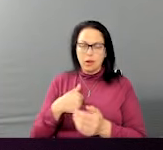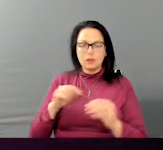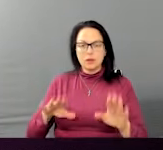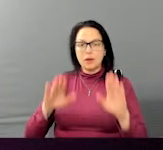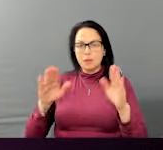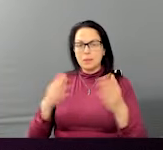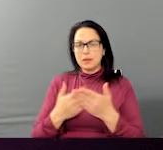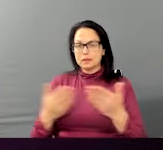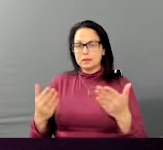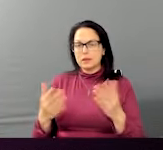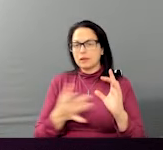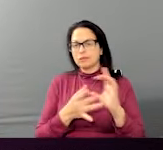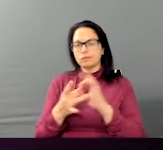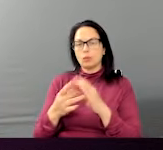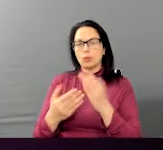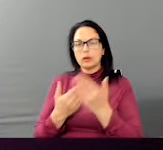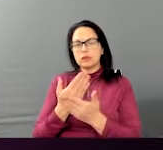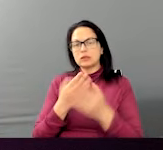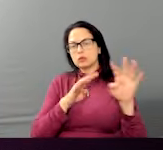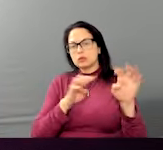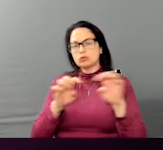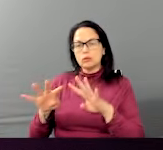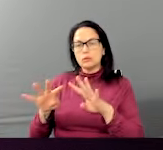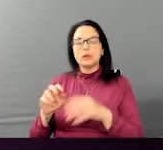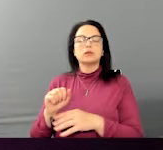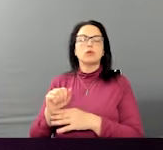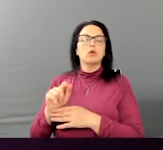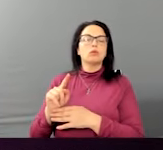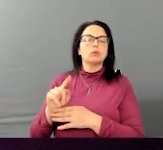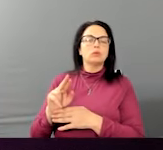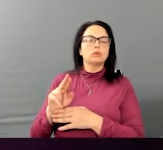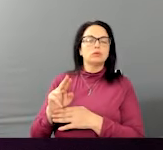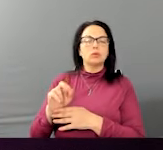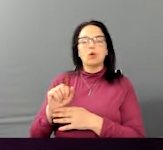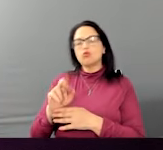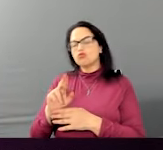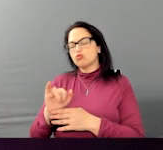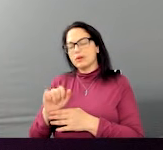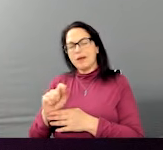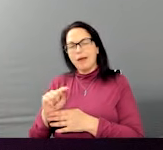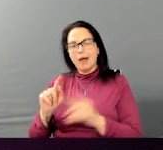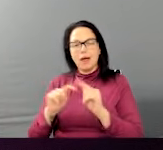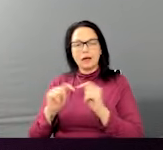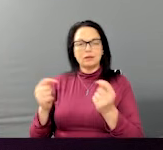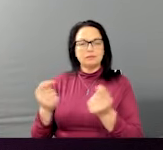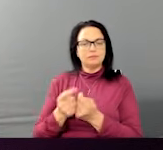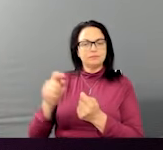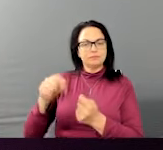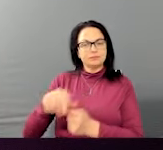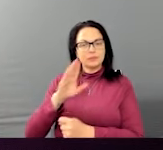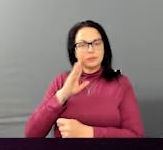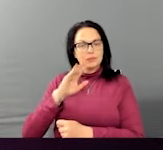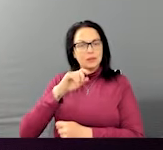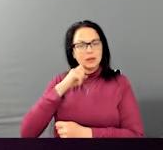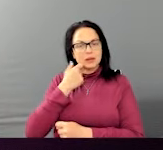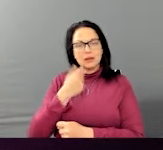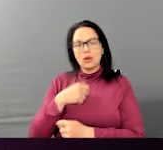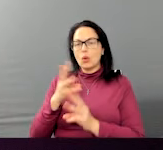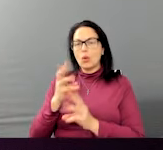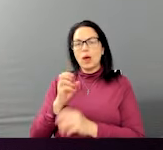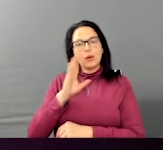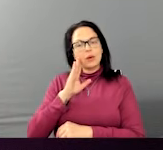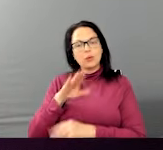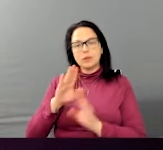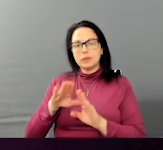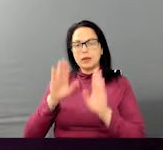new streaming. Like React 18 is so cool. Like this is gonna it's gonna be amazing. I